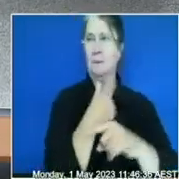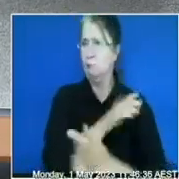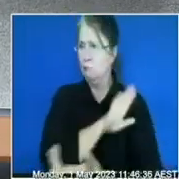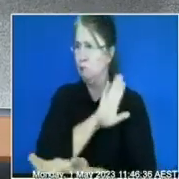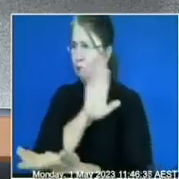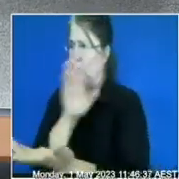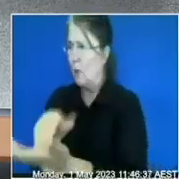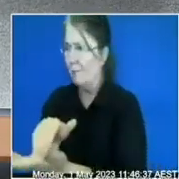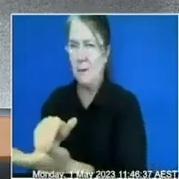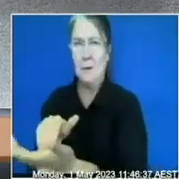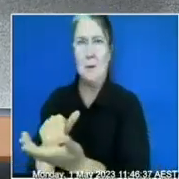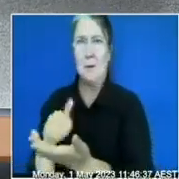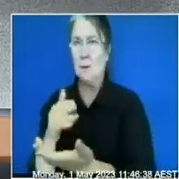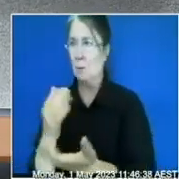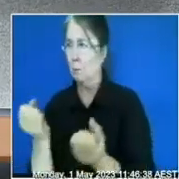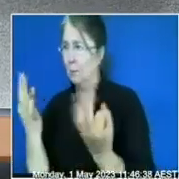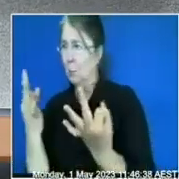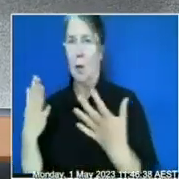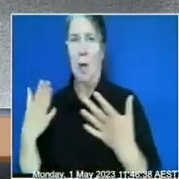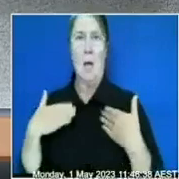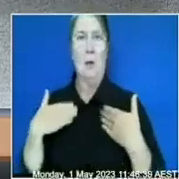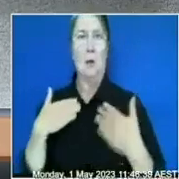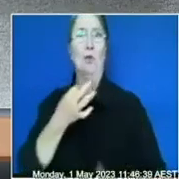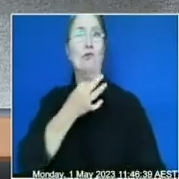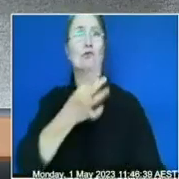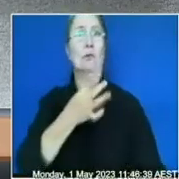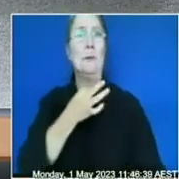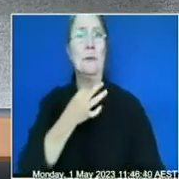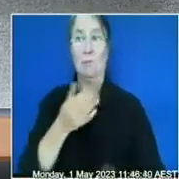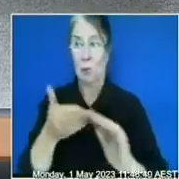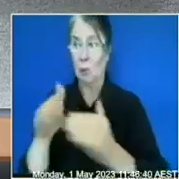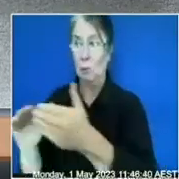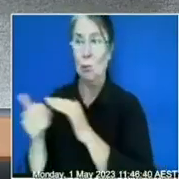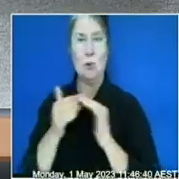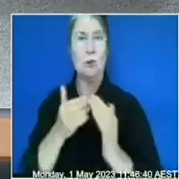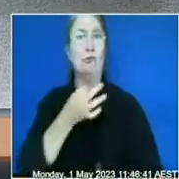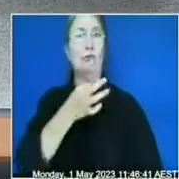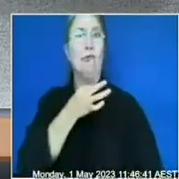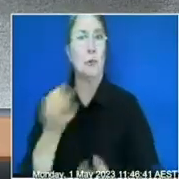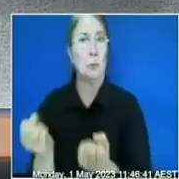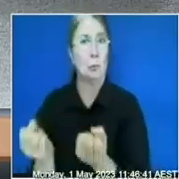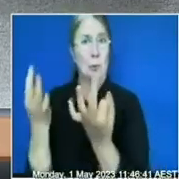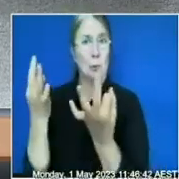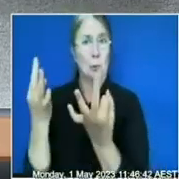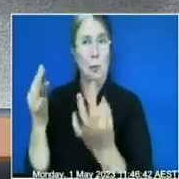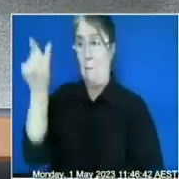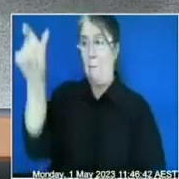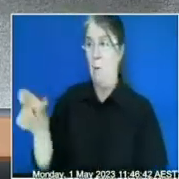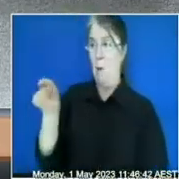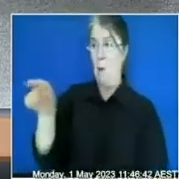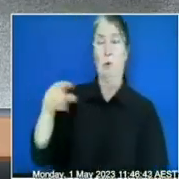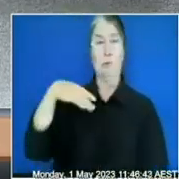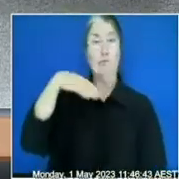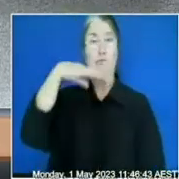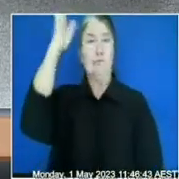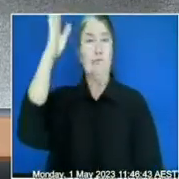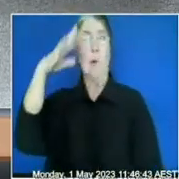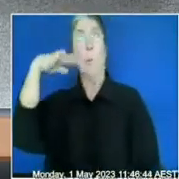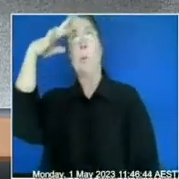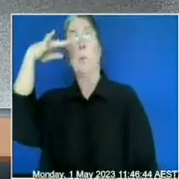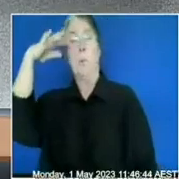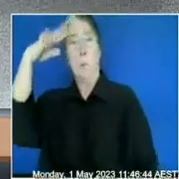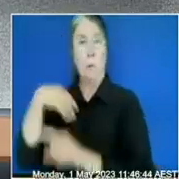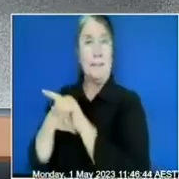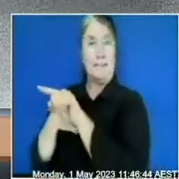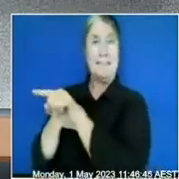if those first responders think that they're okay, they could leave them in place. And